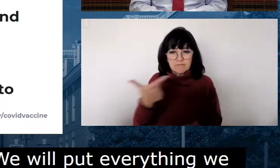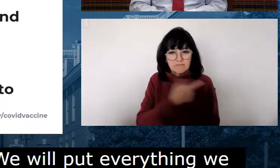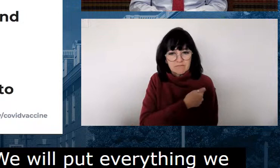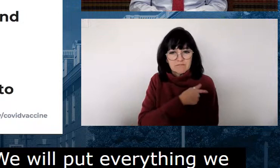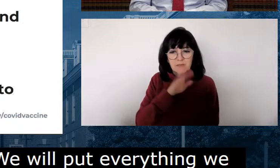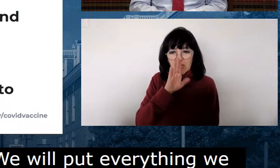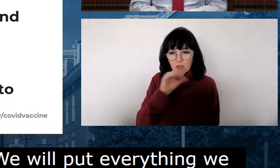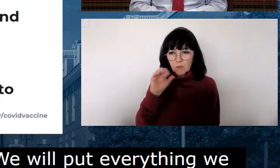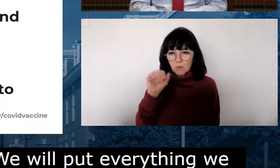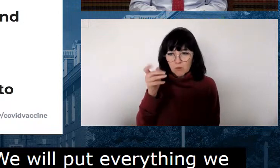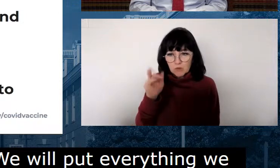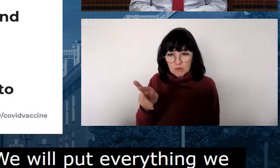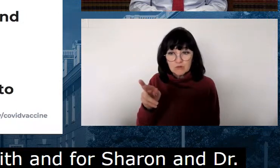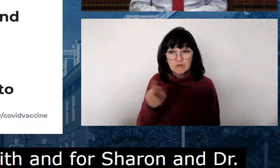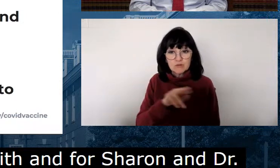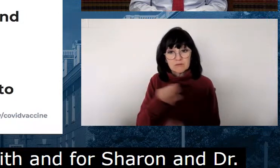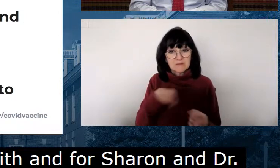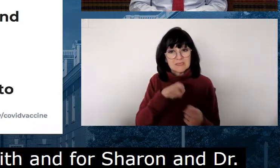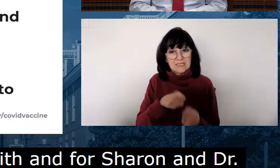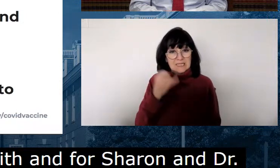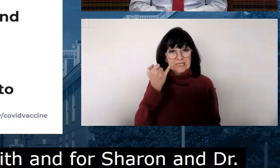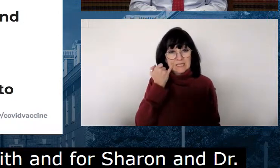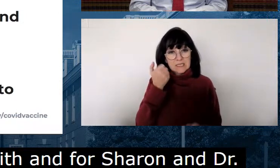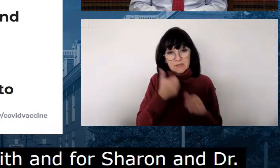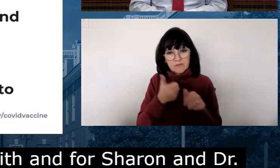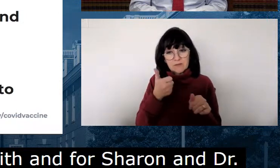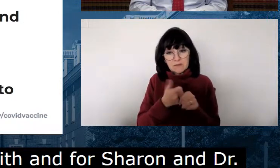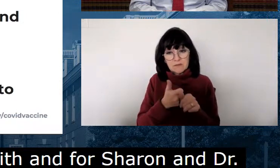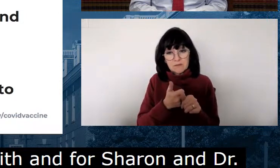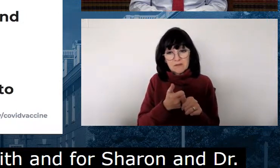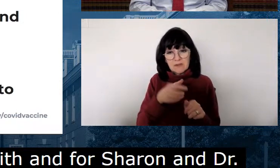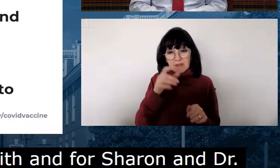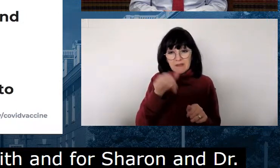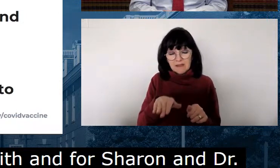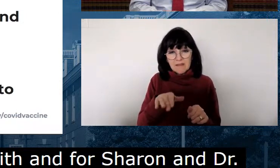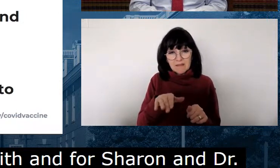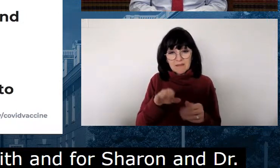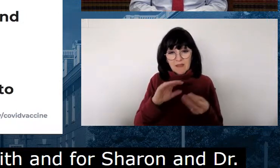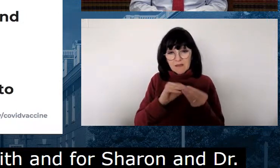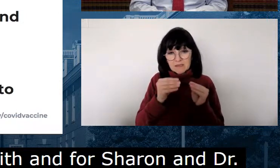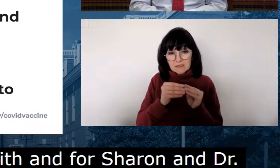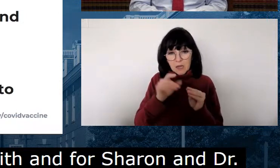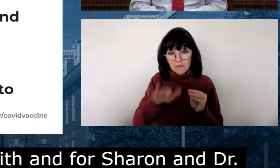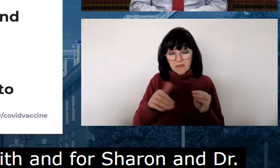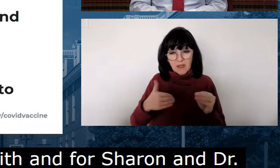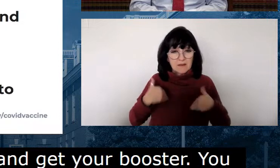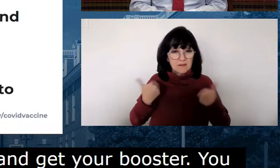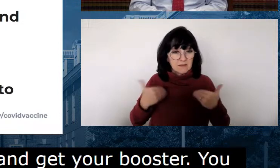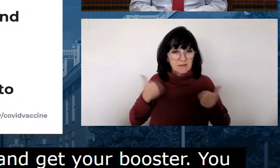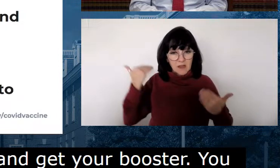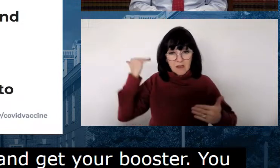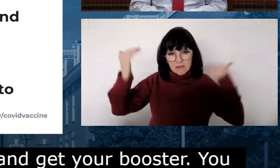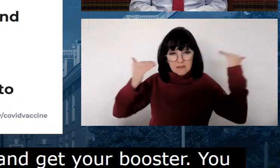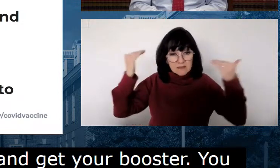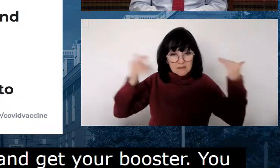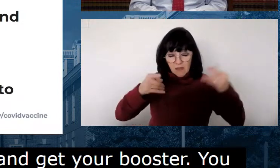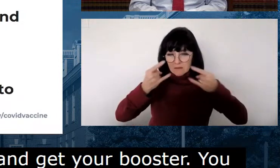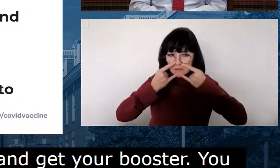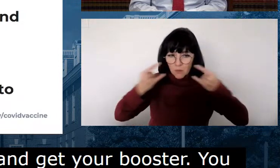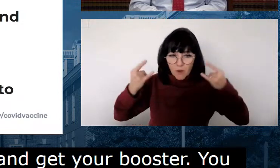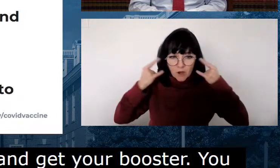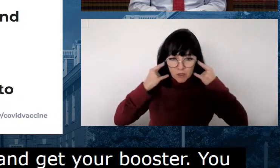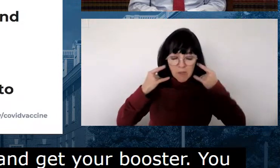So particularly if you're in that under-vaccinated demographic there, the young adults, wear a mask even if